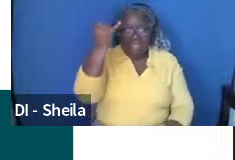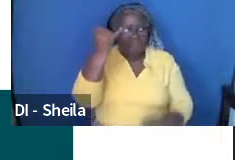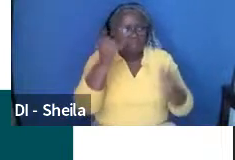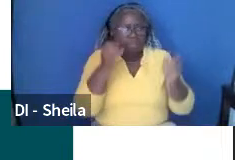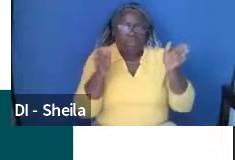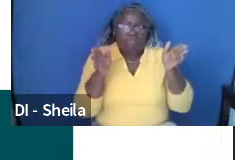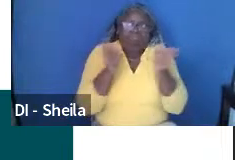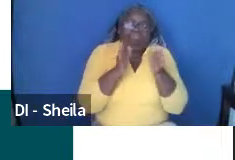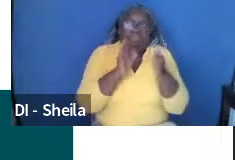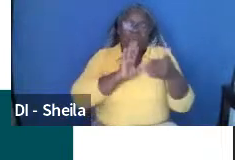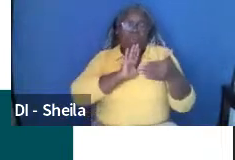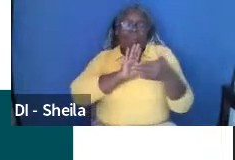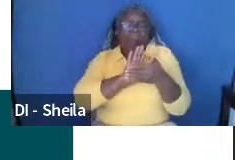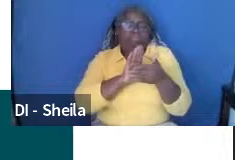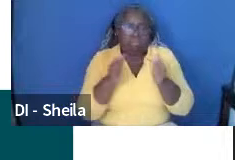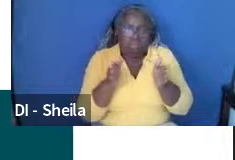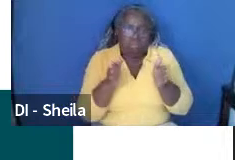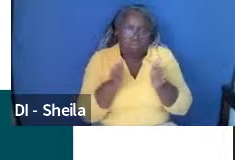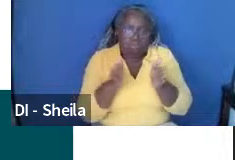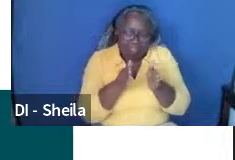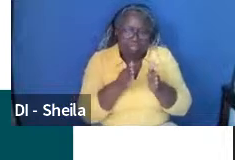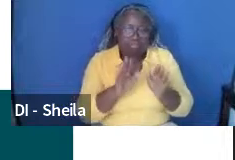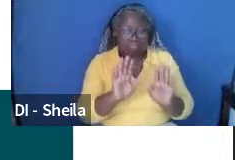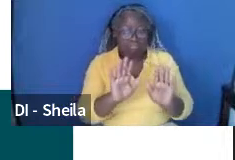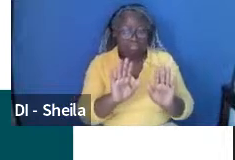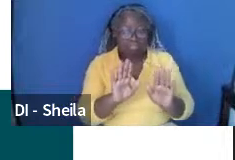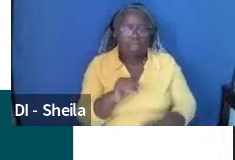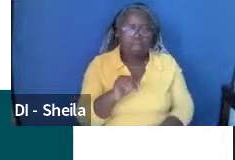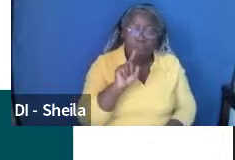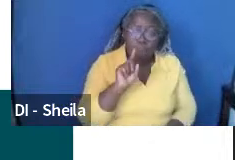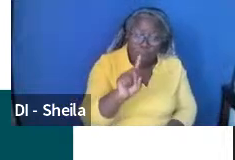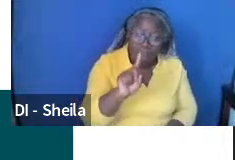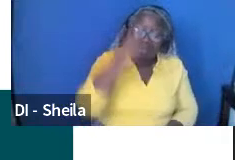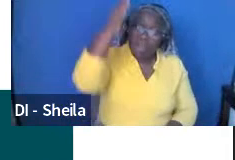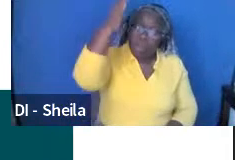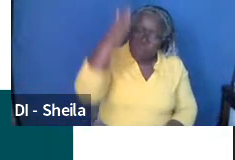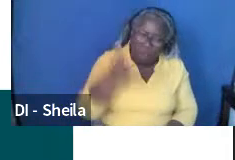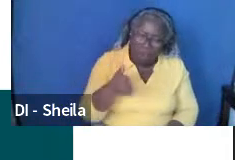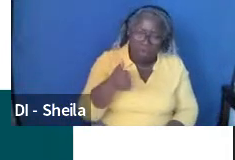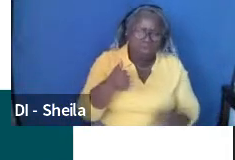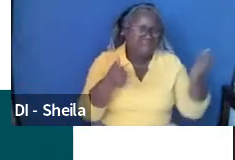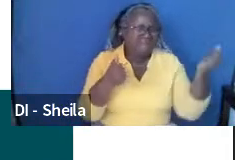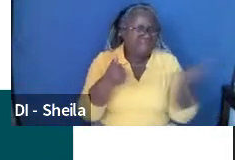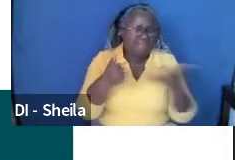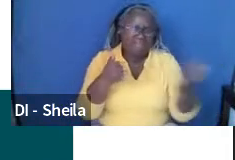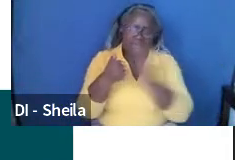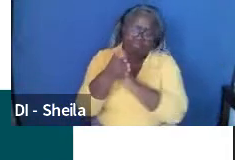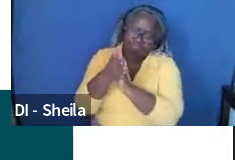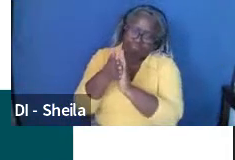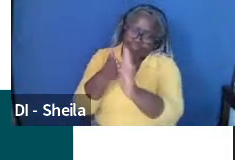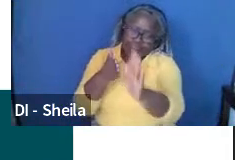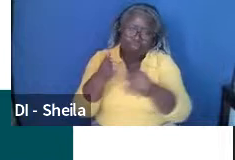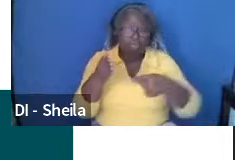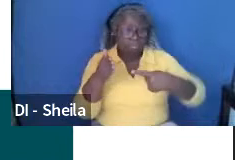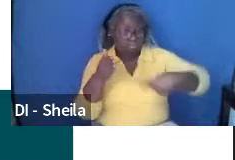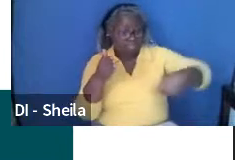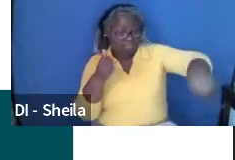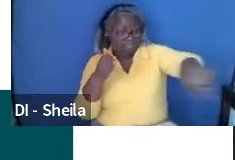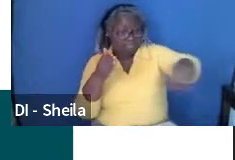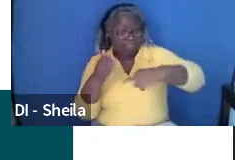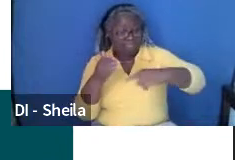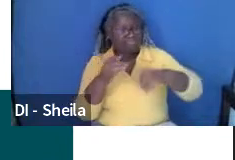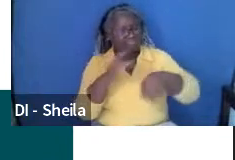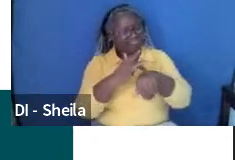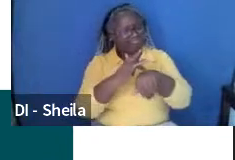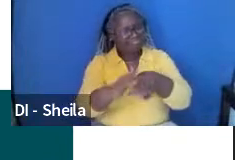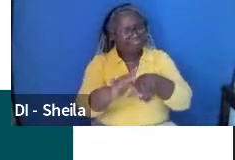well. So that's the whole exam room thing. Now I'm going to move on to a different room style, which is,